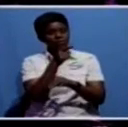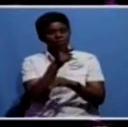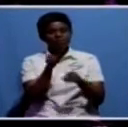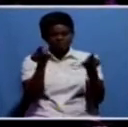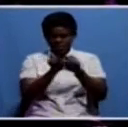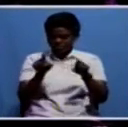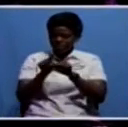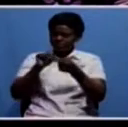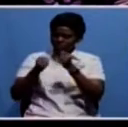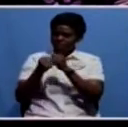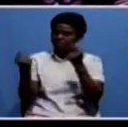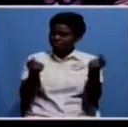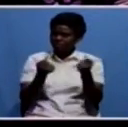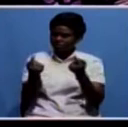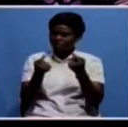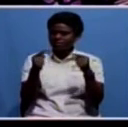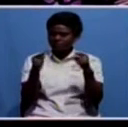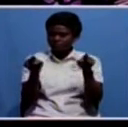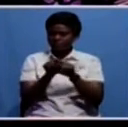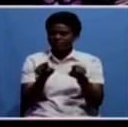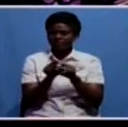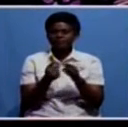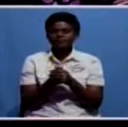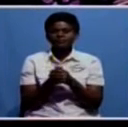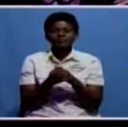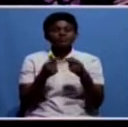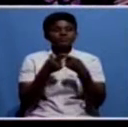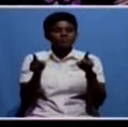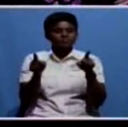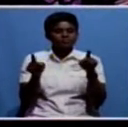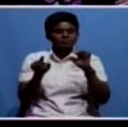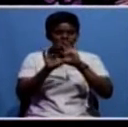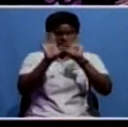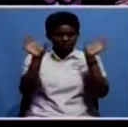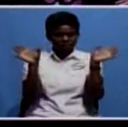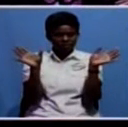situation? The difference is very clear.